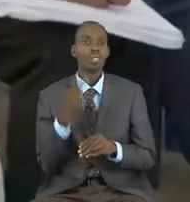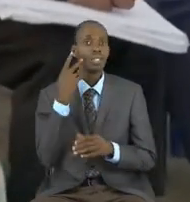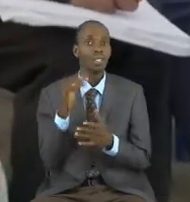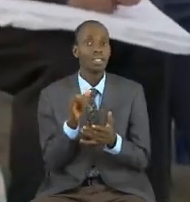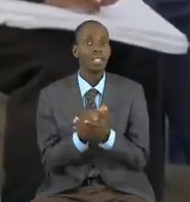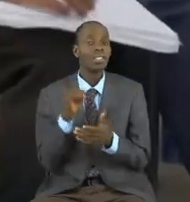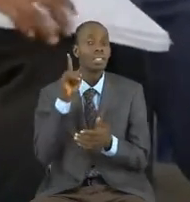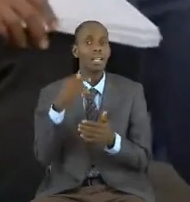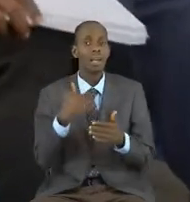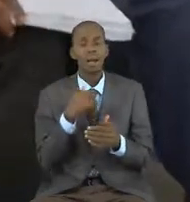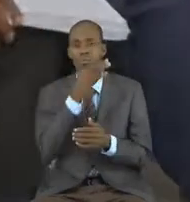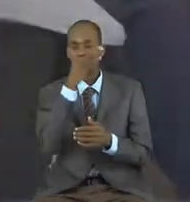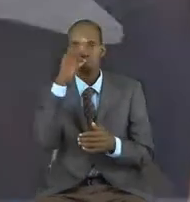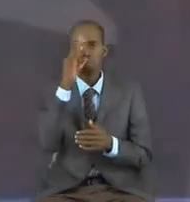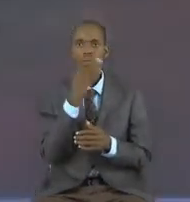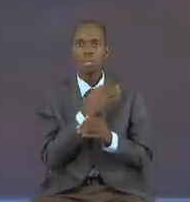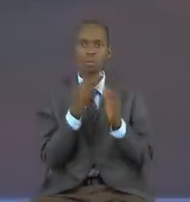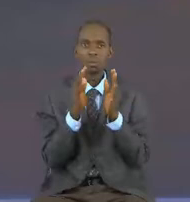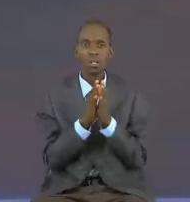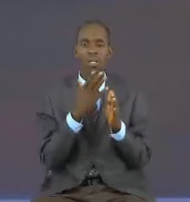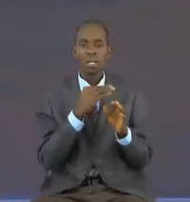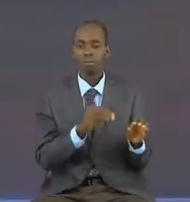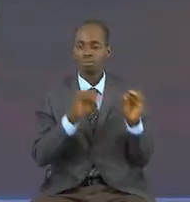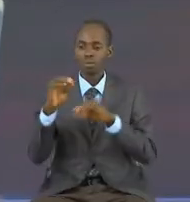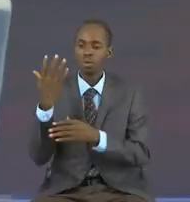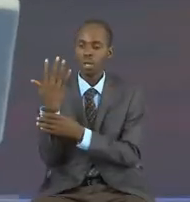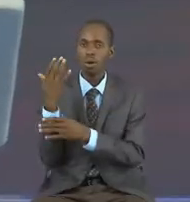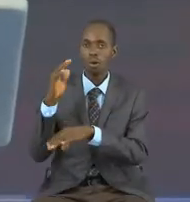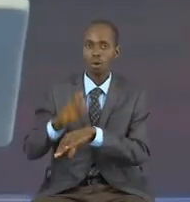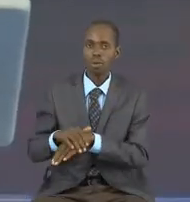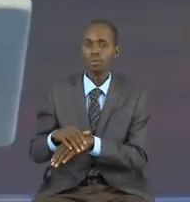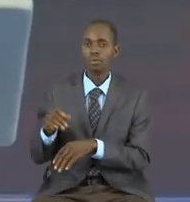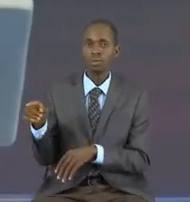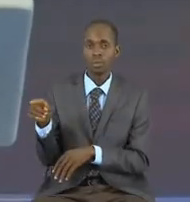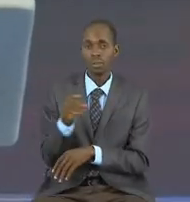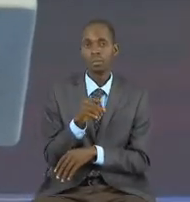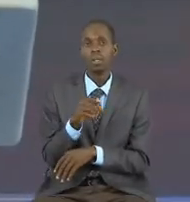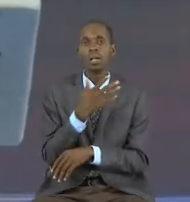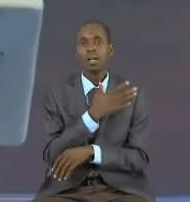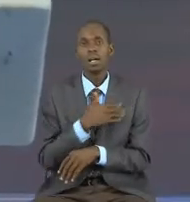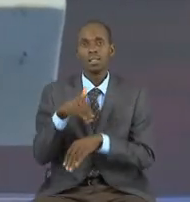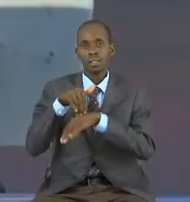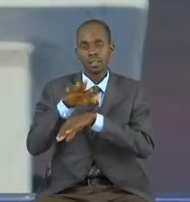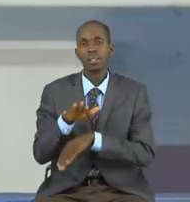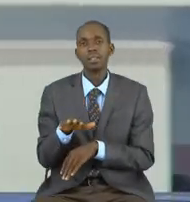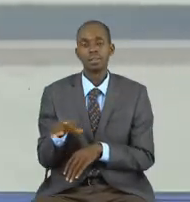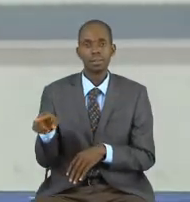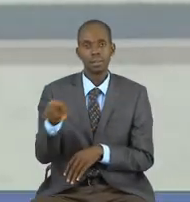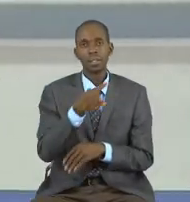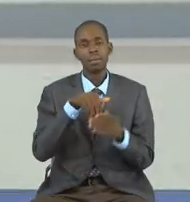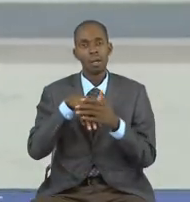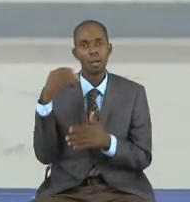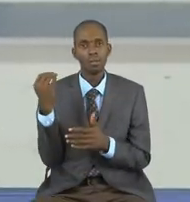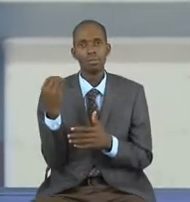prayed and laid hands on them and sent them away. They laid hands